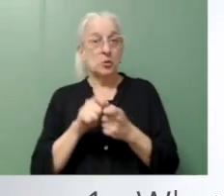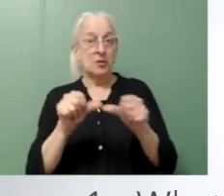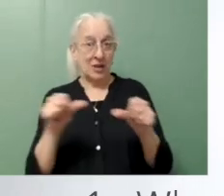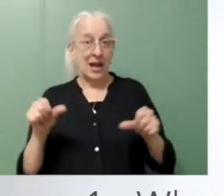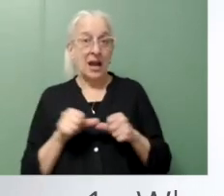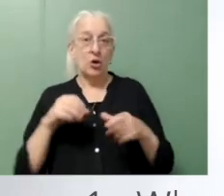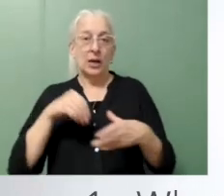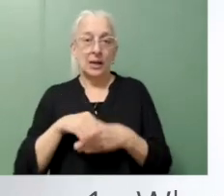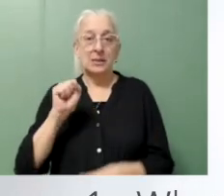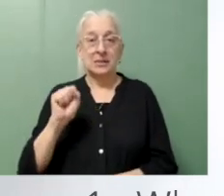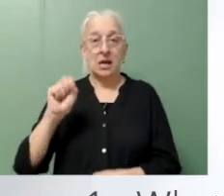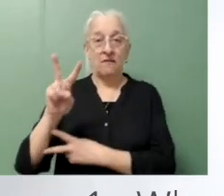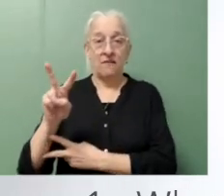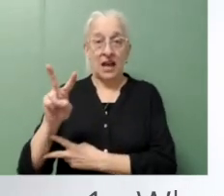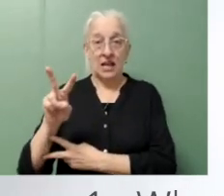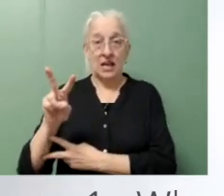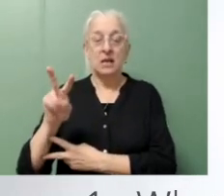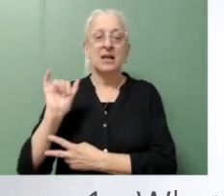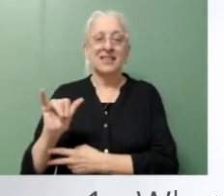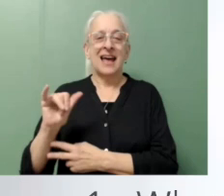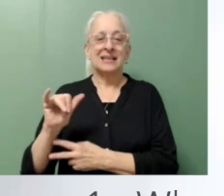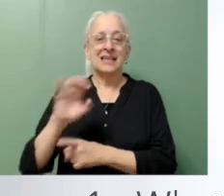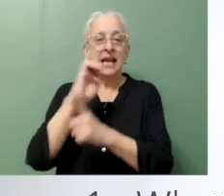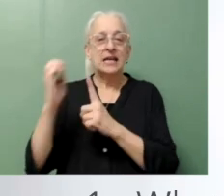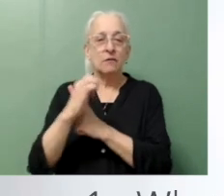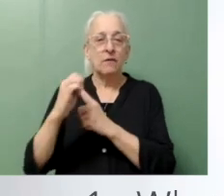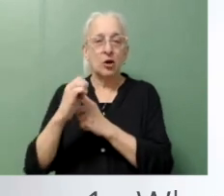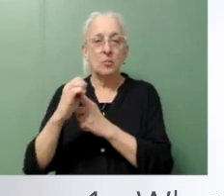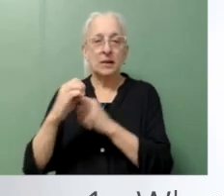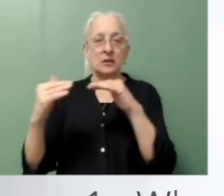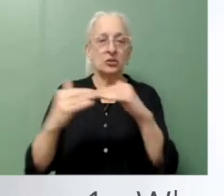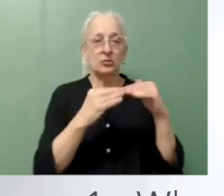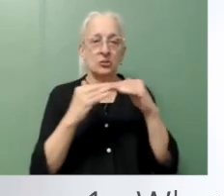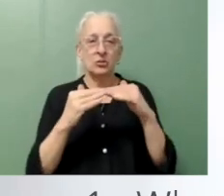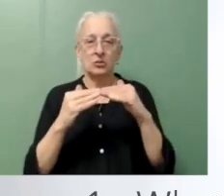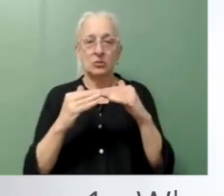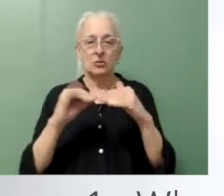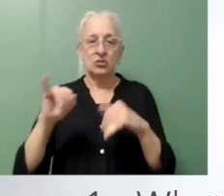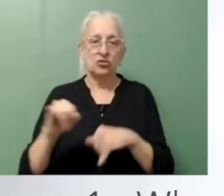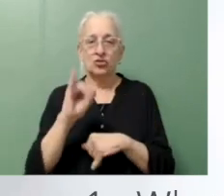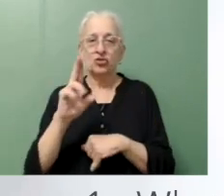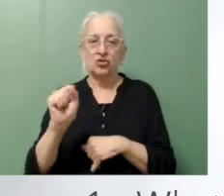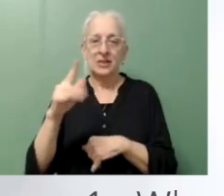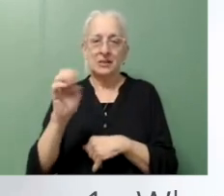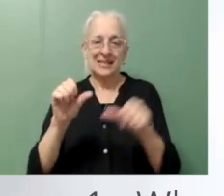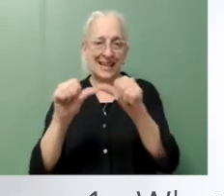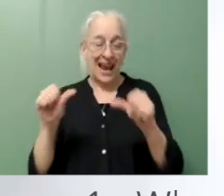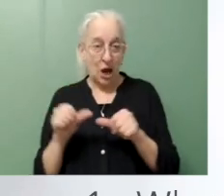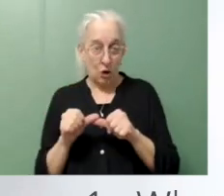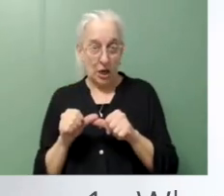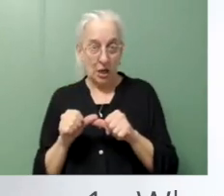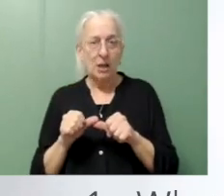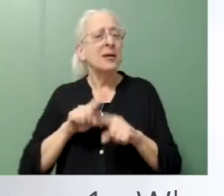Sun Valley that's an environmental justice area, but aside from that, there is a construction